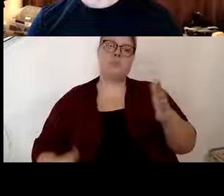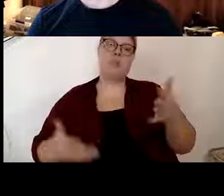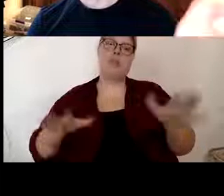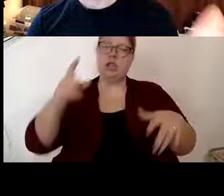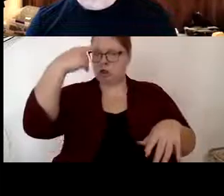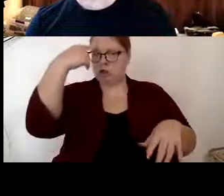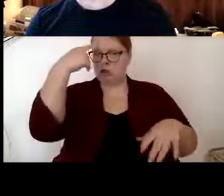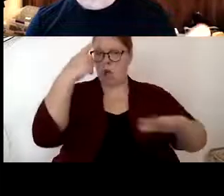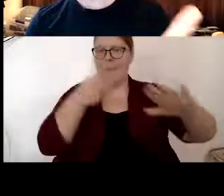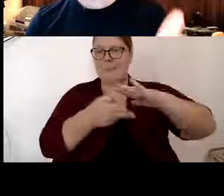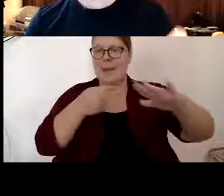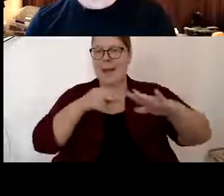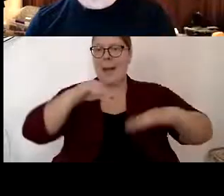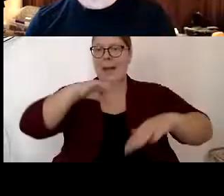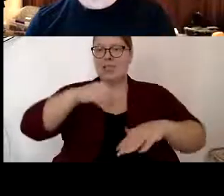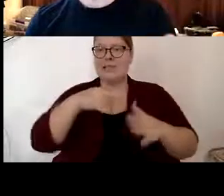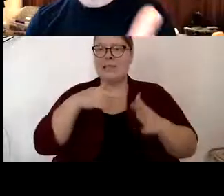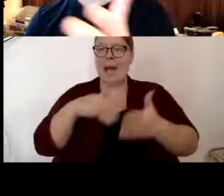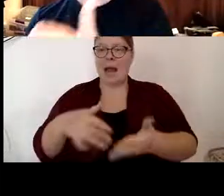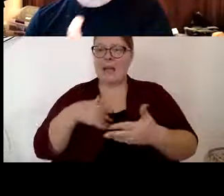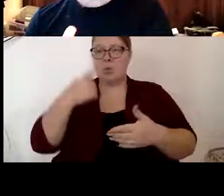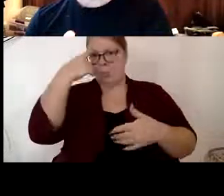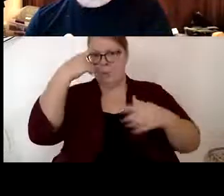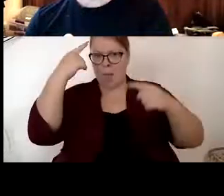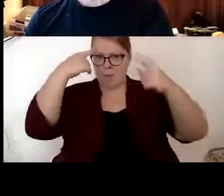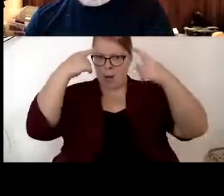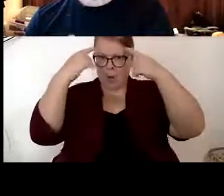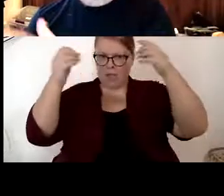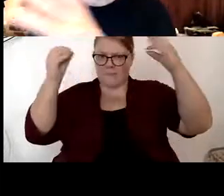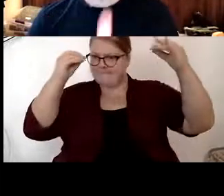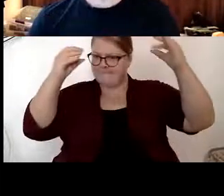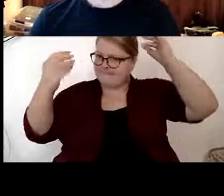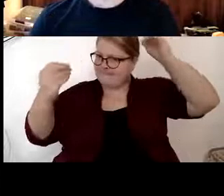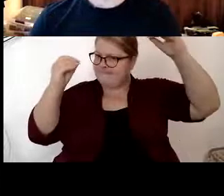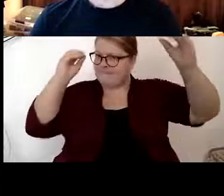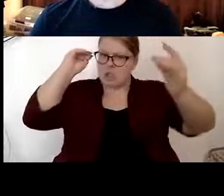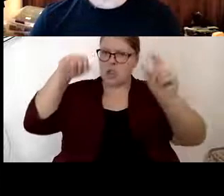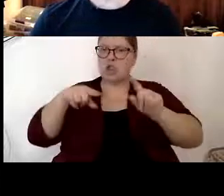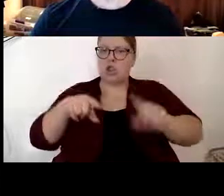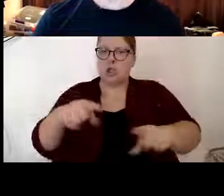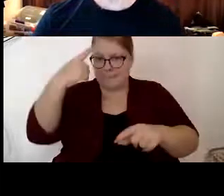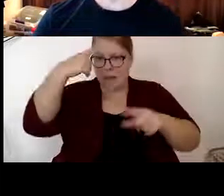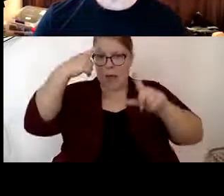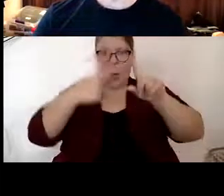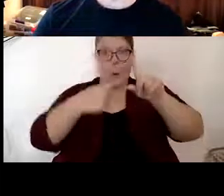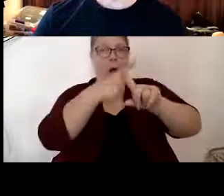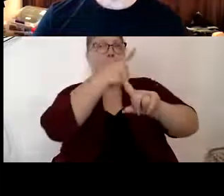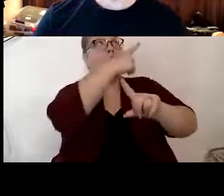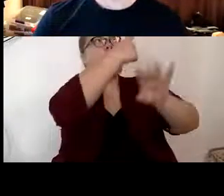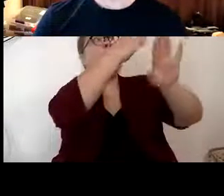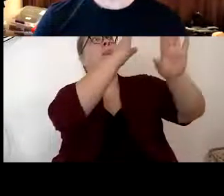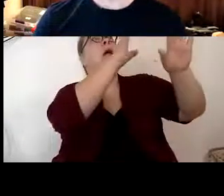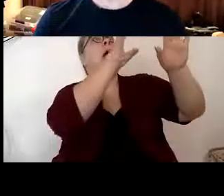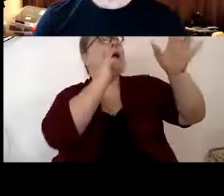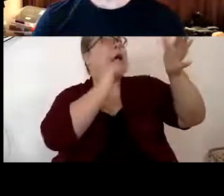of the brain being activated in mind wandering, then becoming aware, then refocusing your attention and so forth, right? So